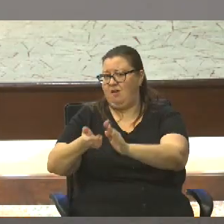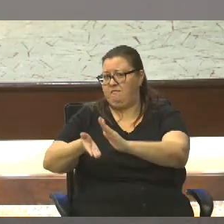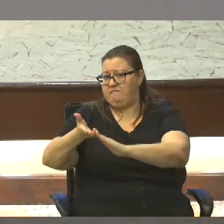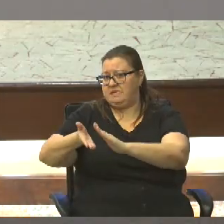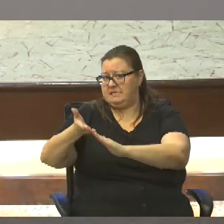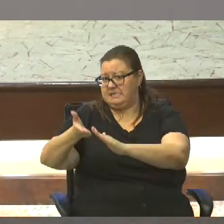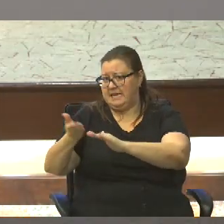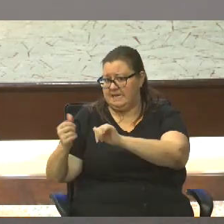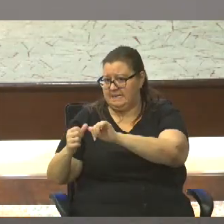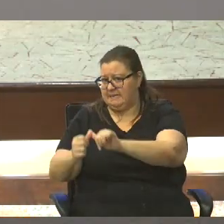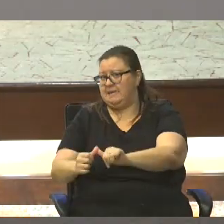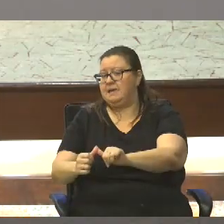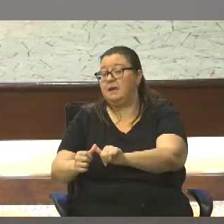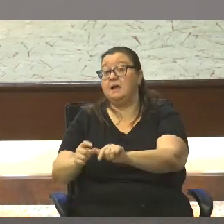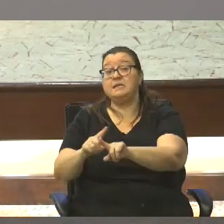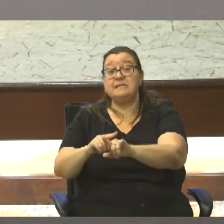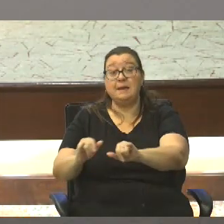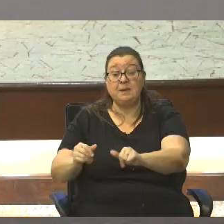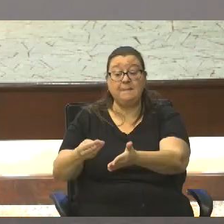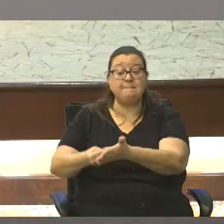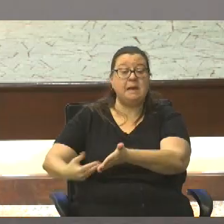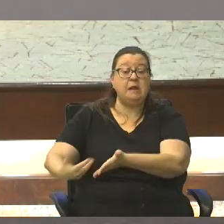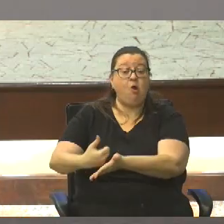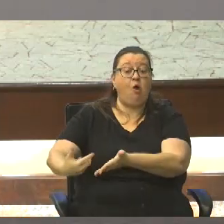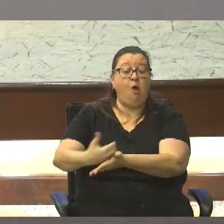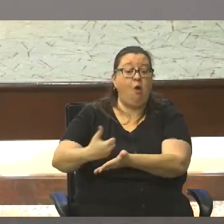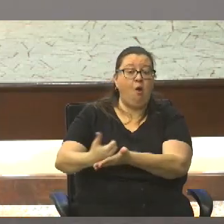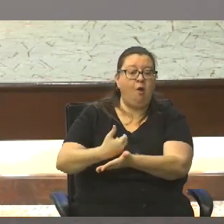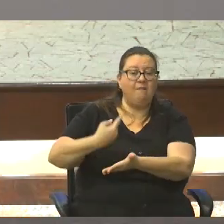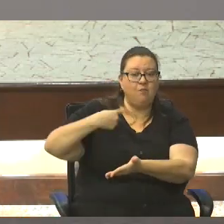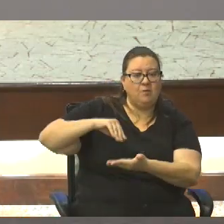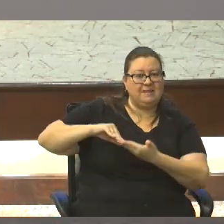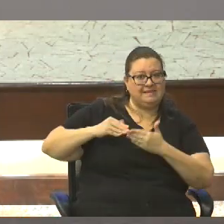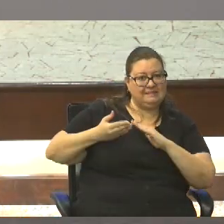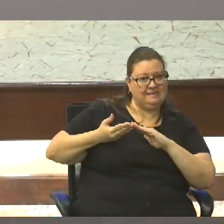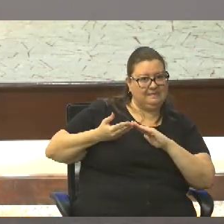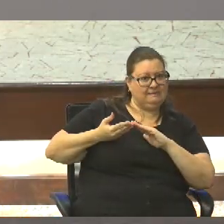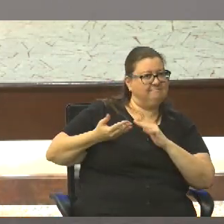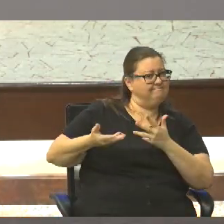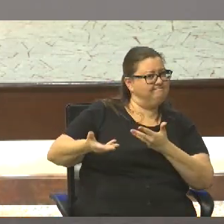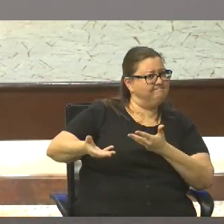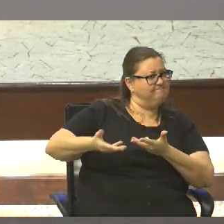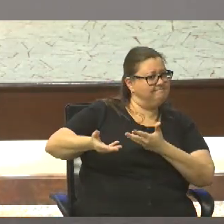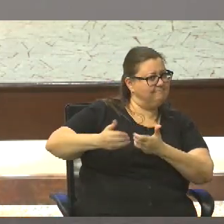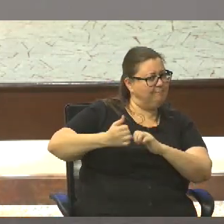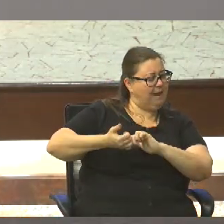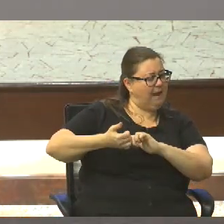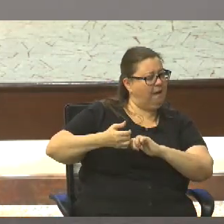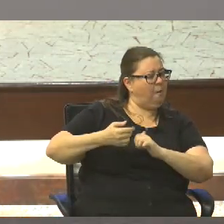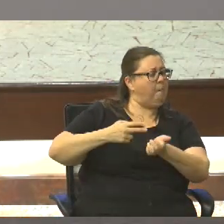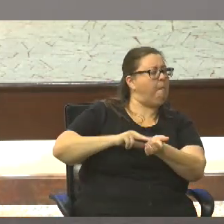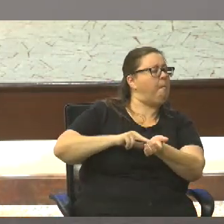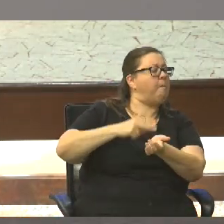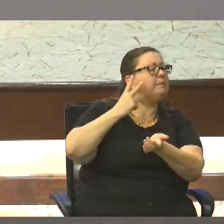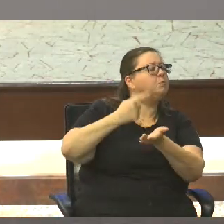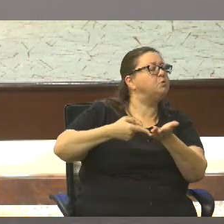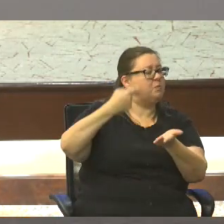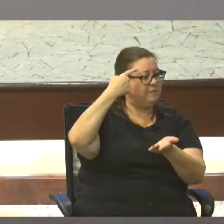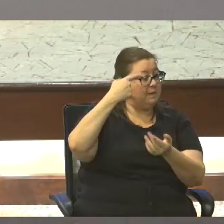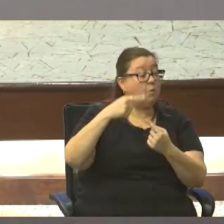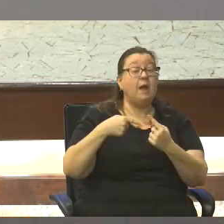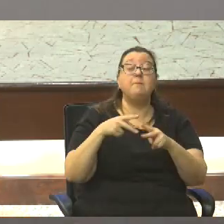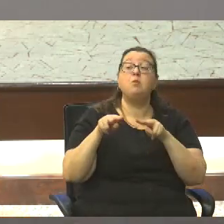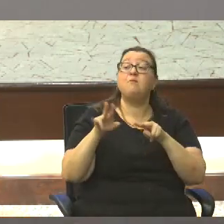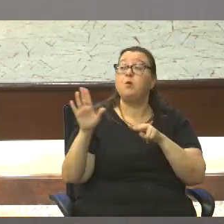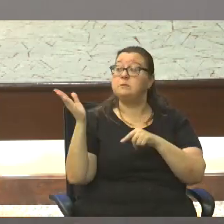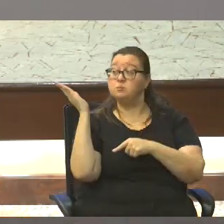while also being an economic engine, or continuing to be an economic engine in our community. So I look forward to Michael's